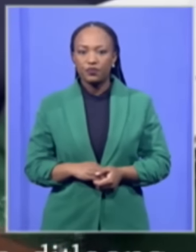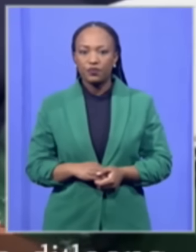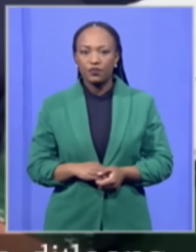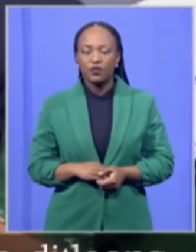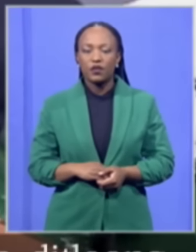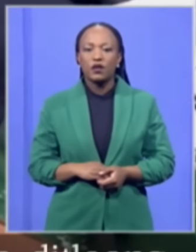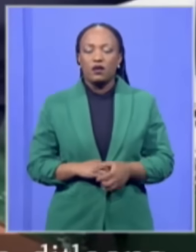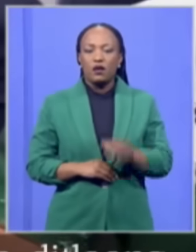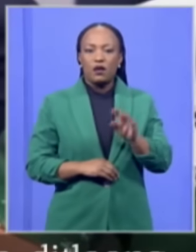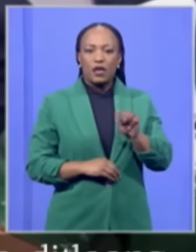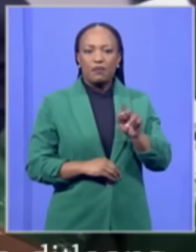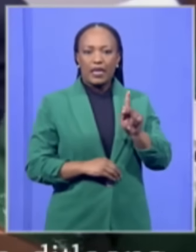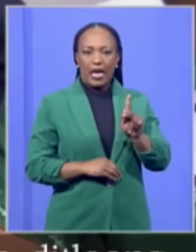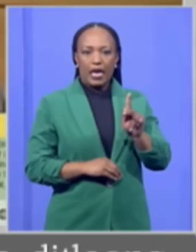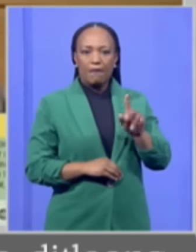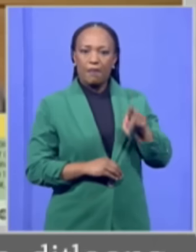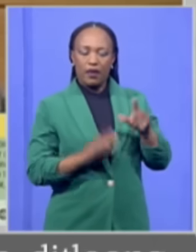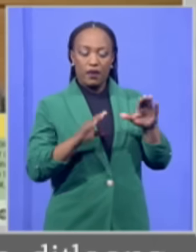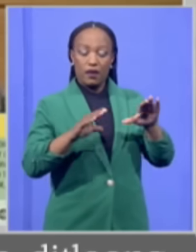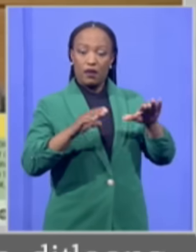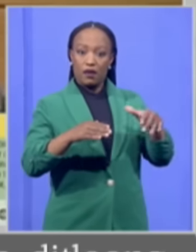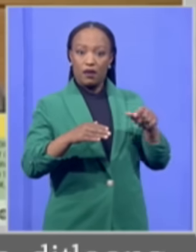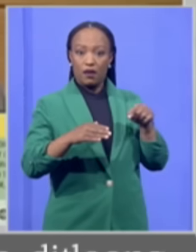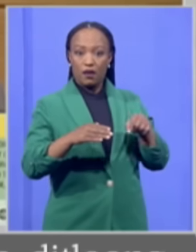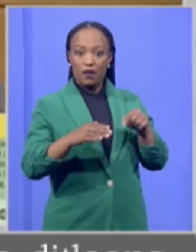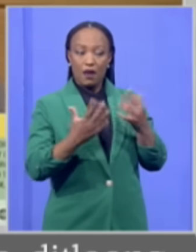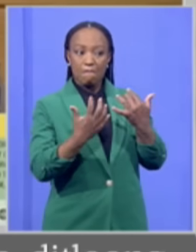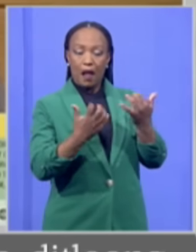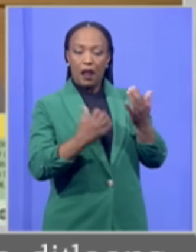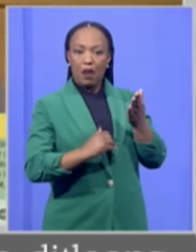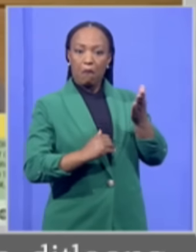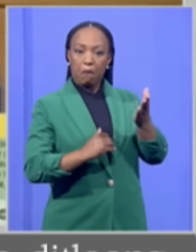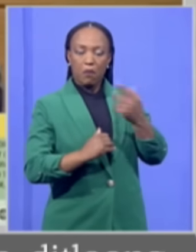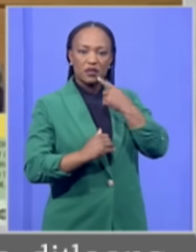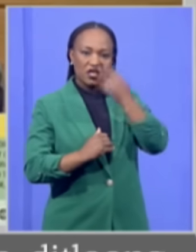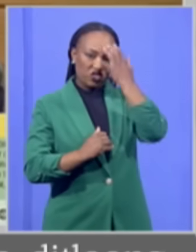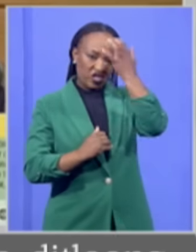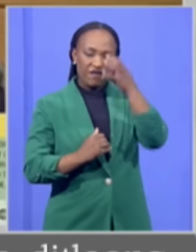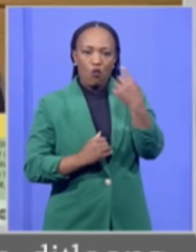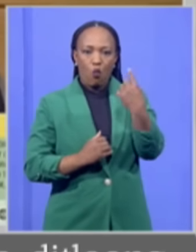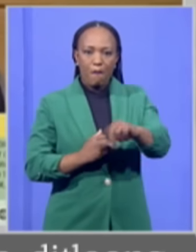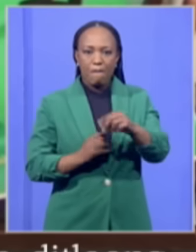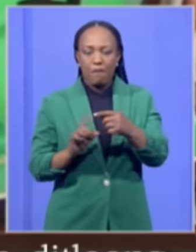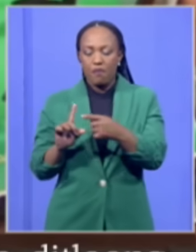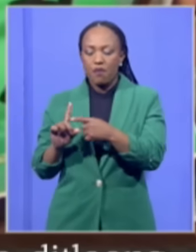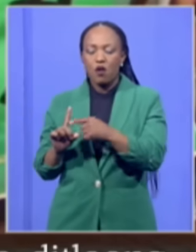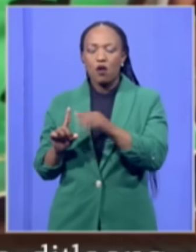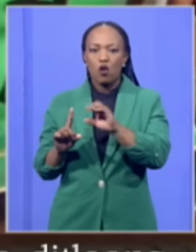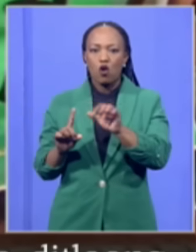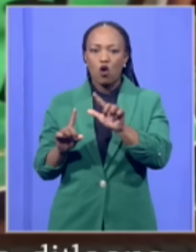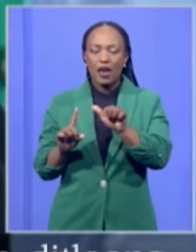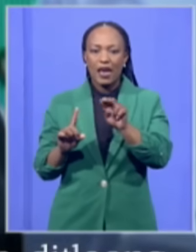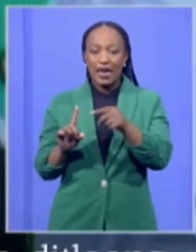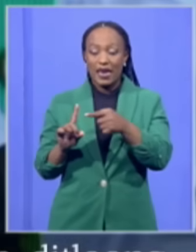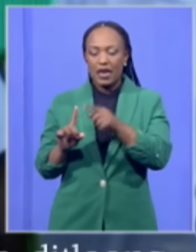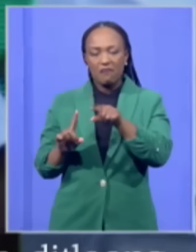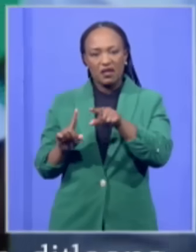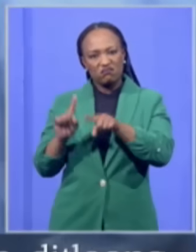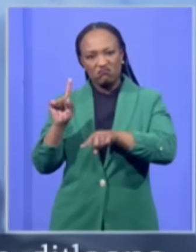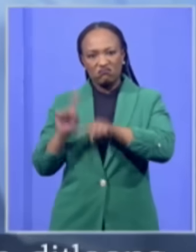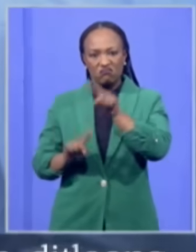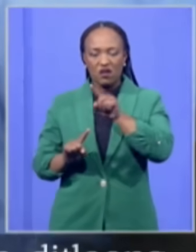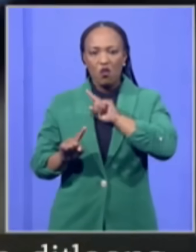Mokgatlo wa Mkhondo wesizwe ka Parlamenteng o nyaka gore sefepi segolo seo se setšwa go kgethwa Colleen Makhubela a rakwe ditatofatšong tša gore o